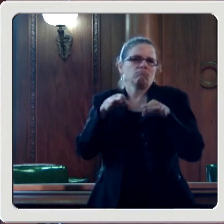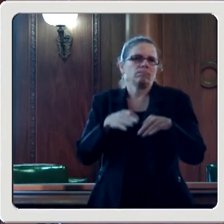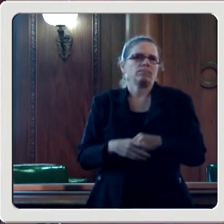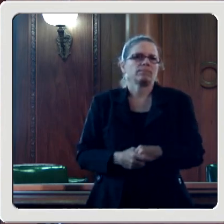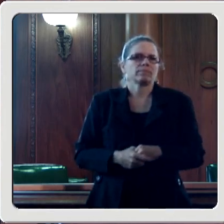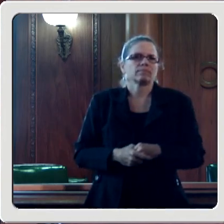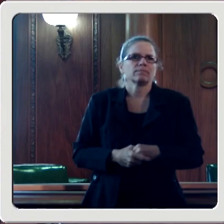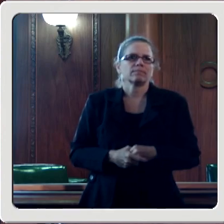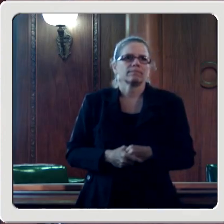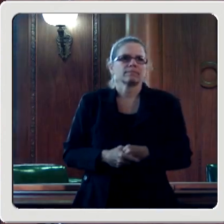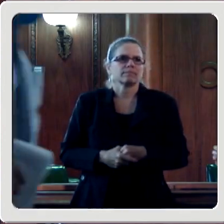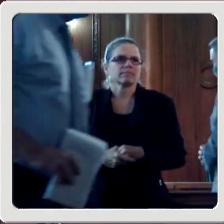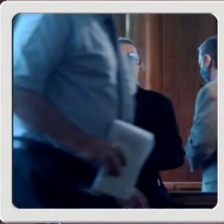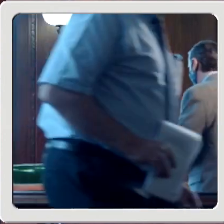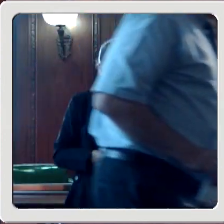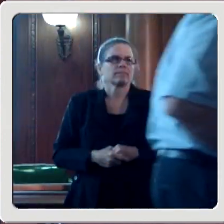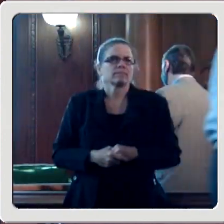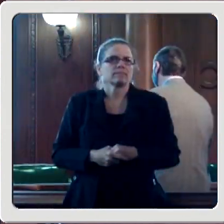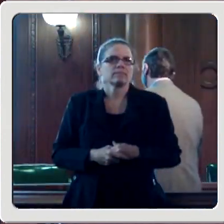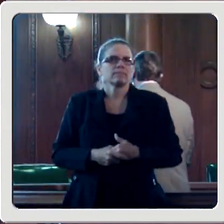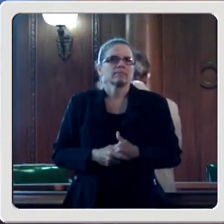Director Pat Sullivan.